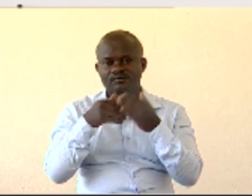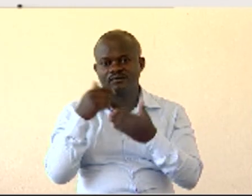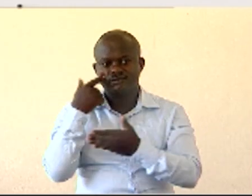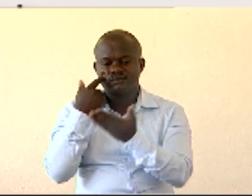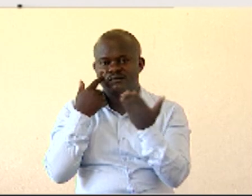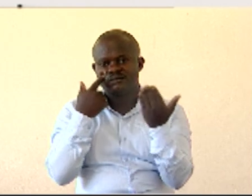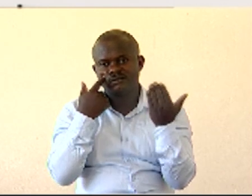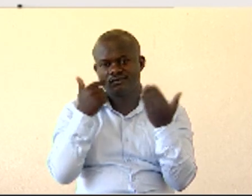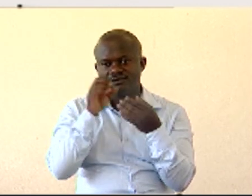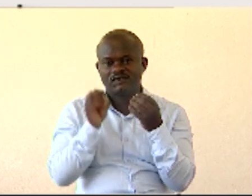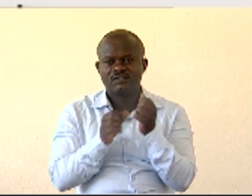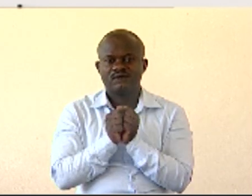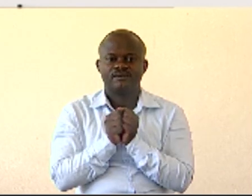patients.